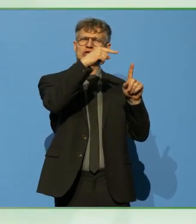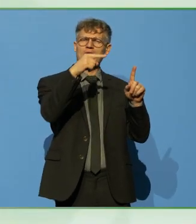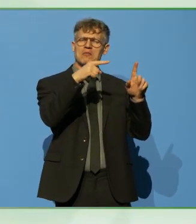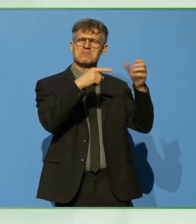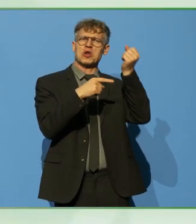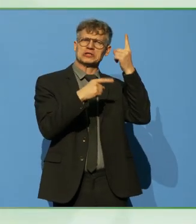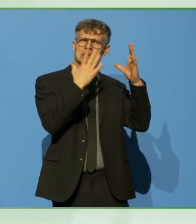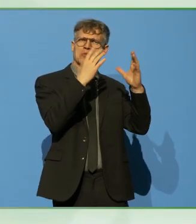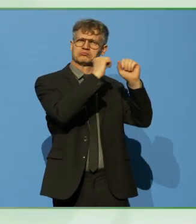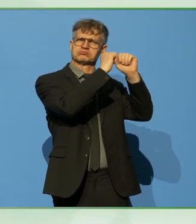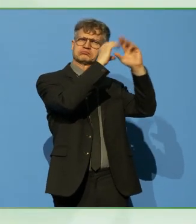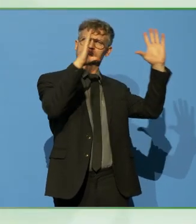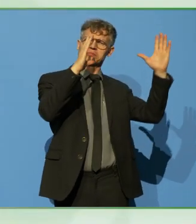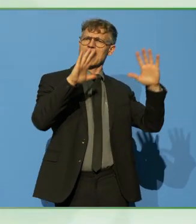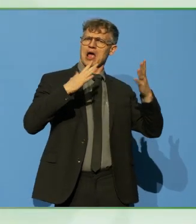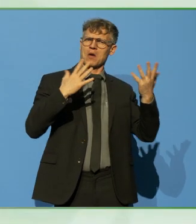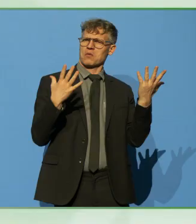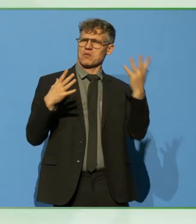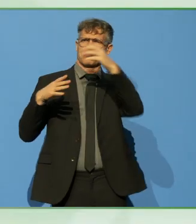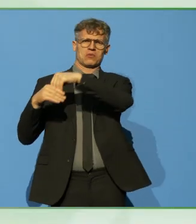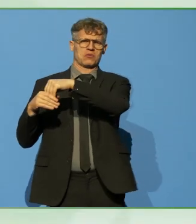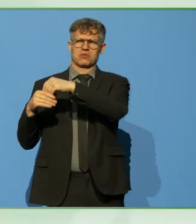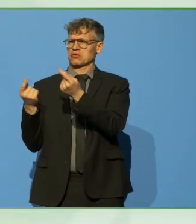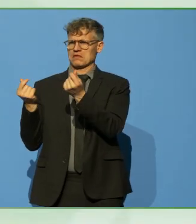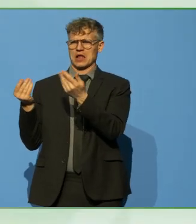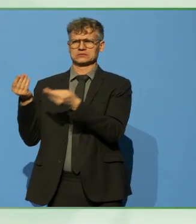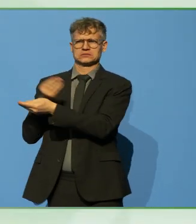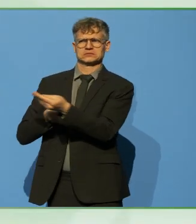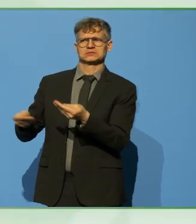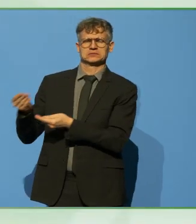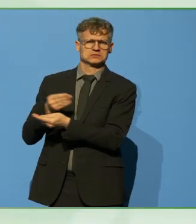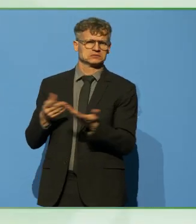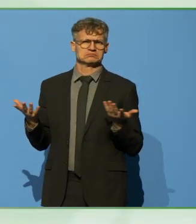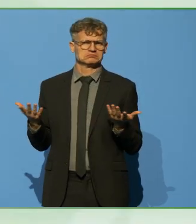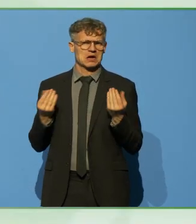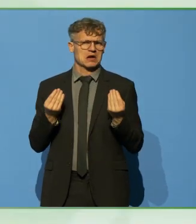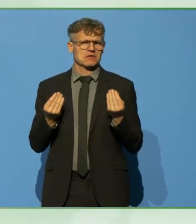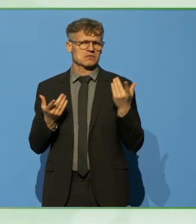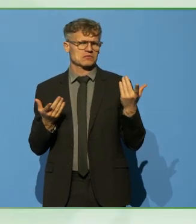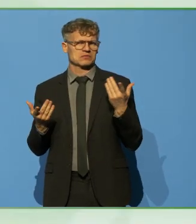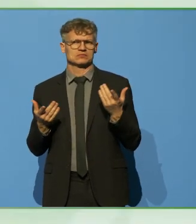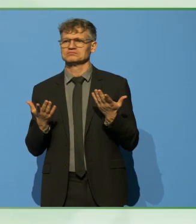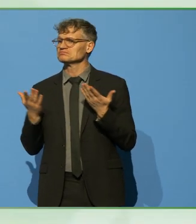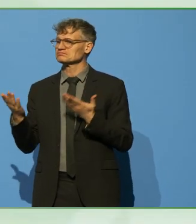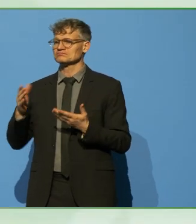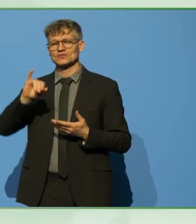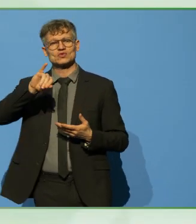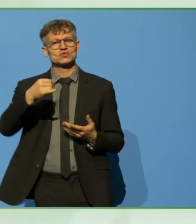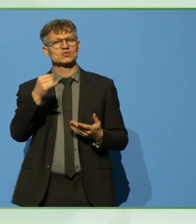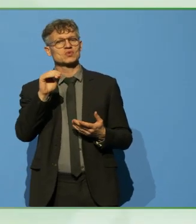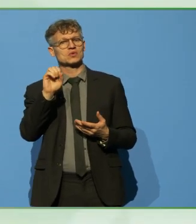What's needed for the digital euro to ensure financial inclusion? Joseph, maybe we can start with